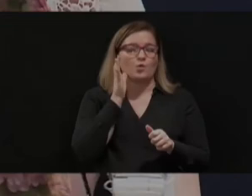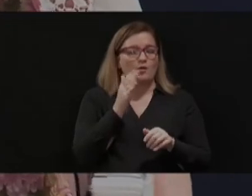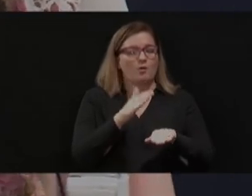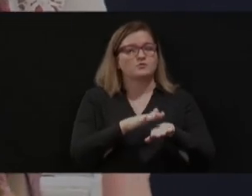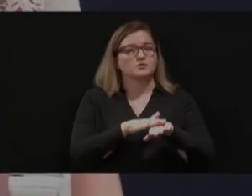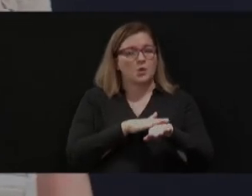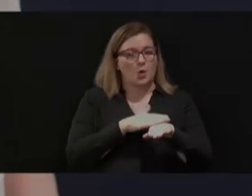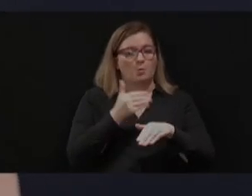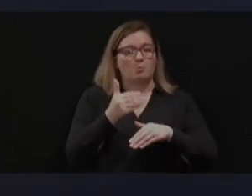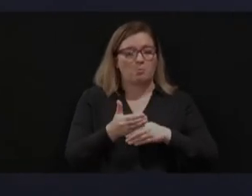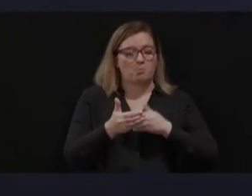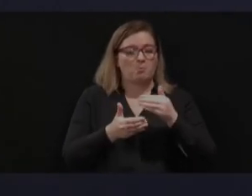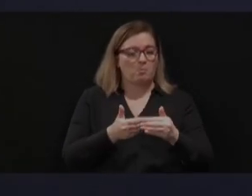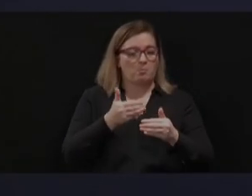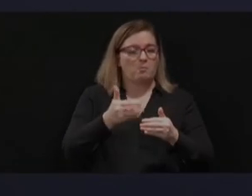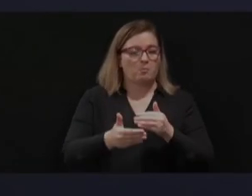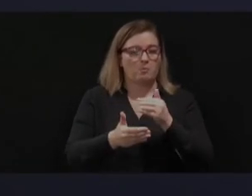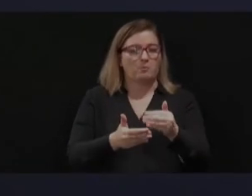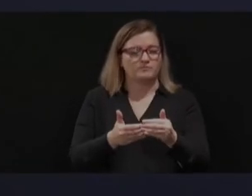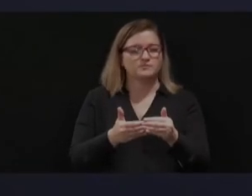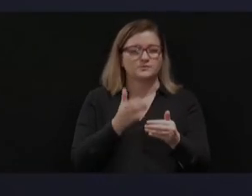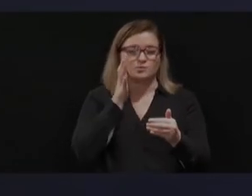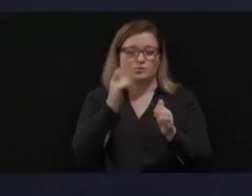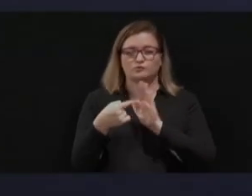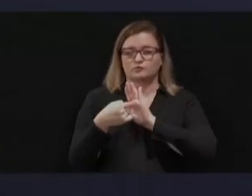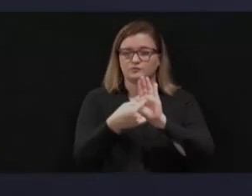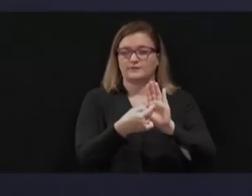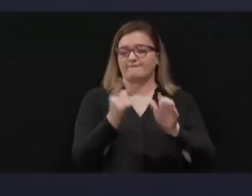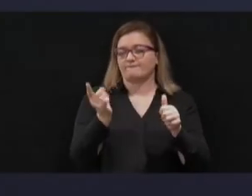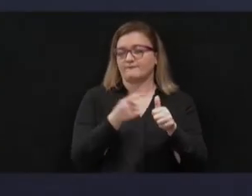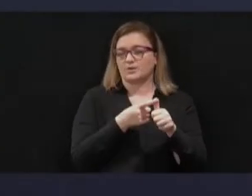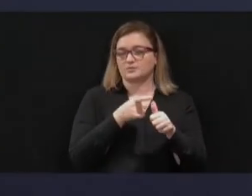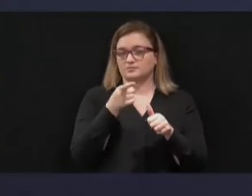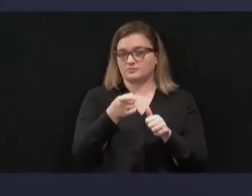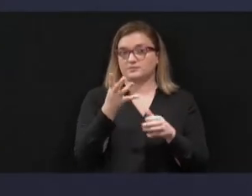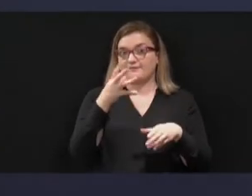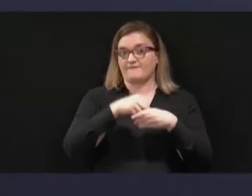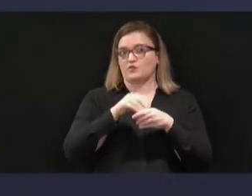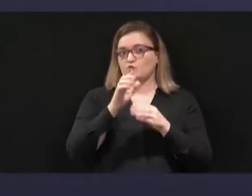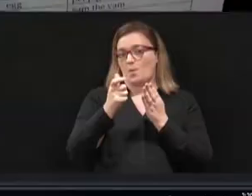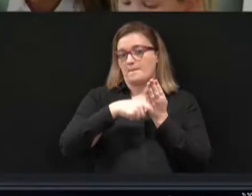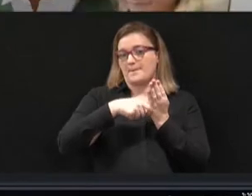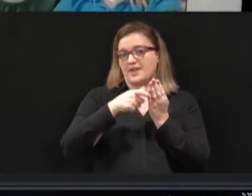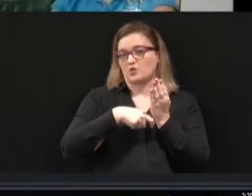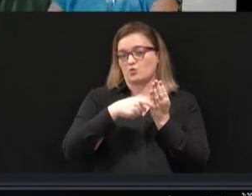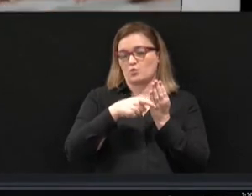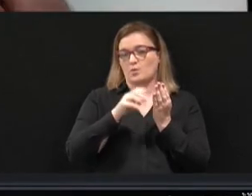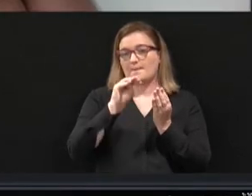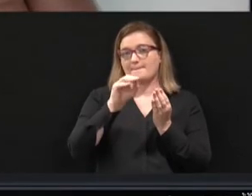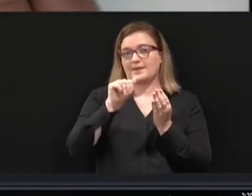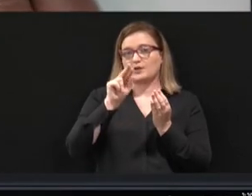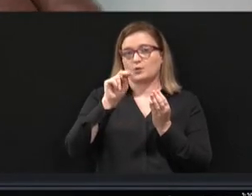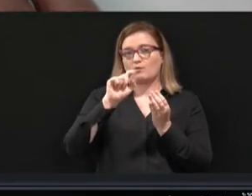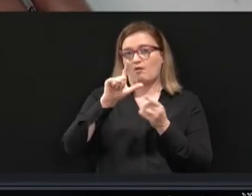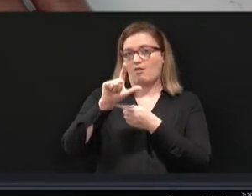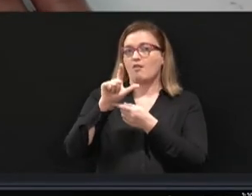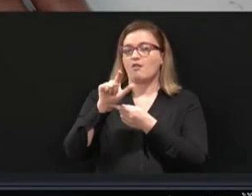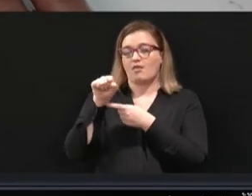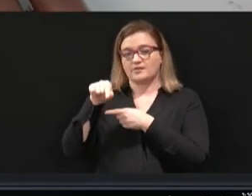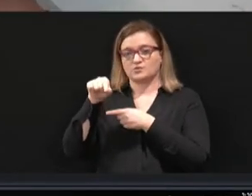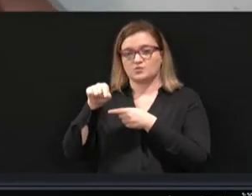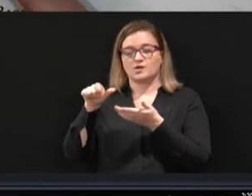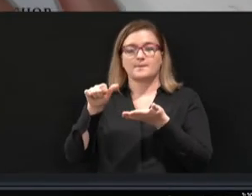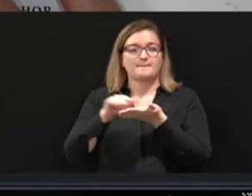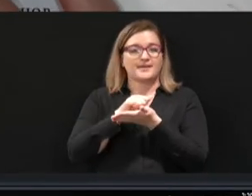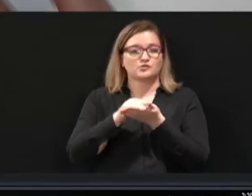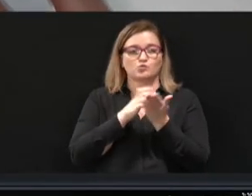you this one first. This is in your manual on page 59, this manual.